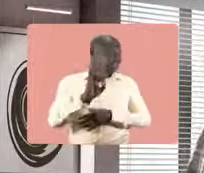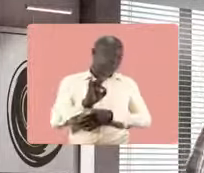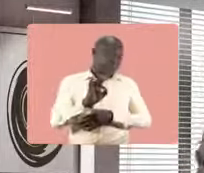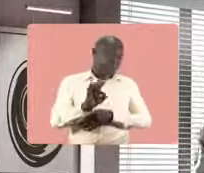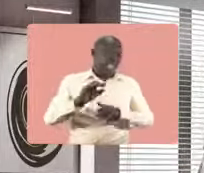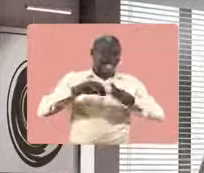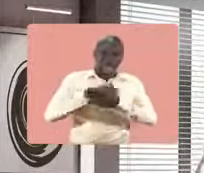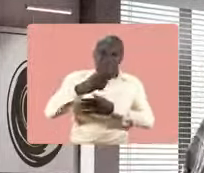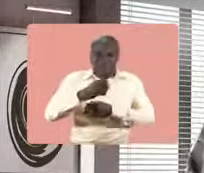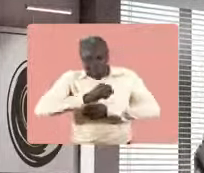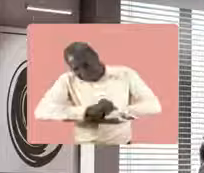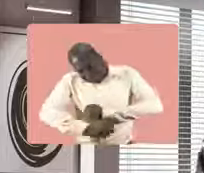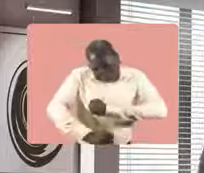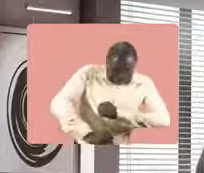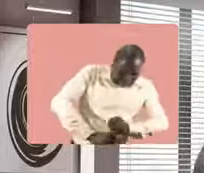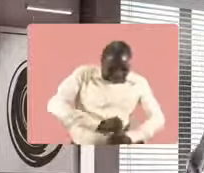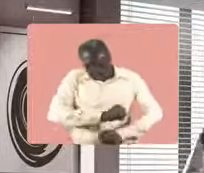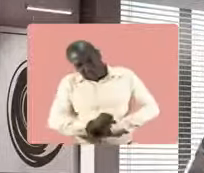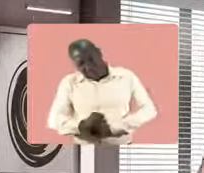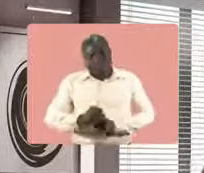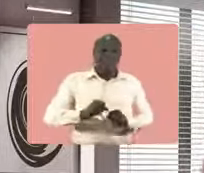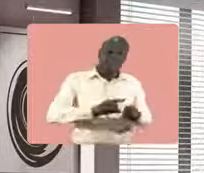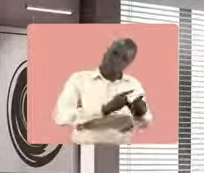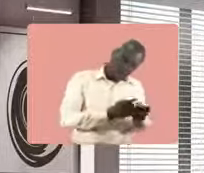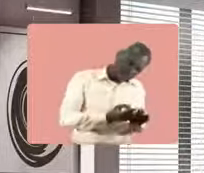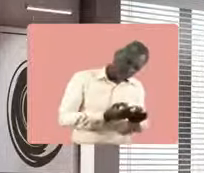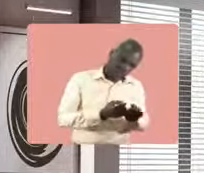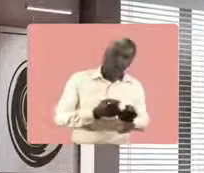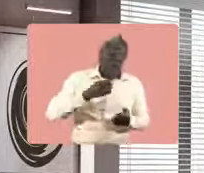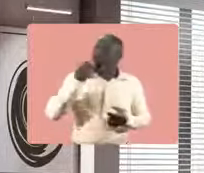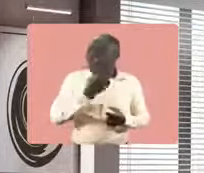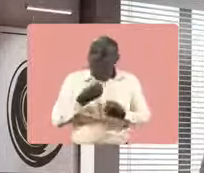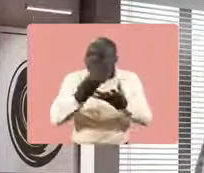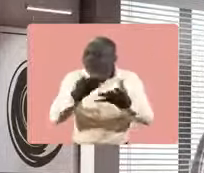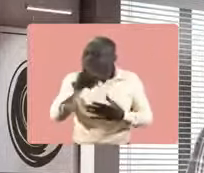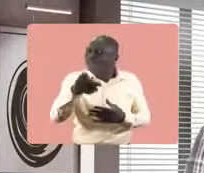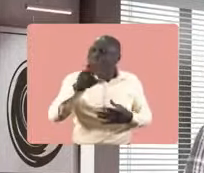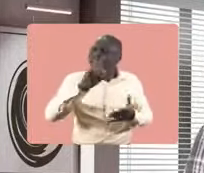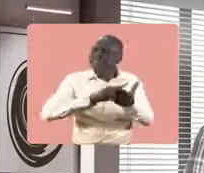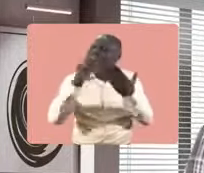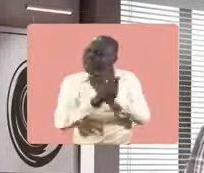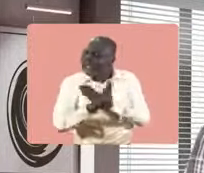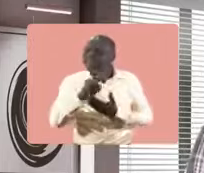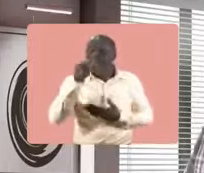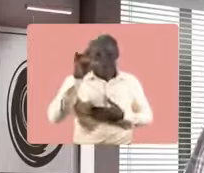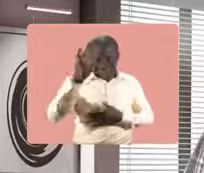wo ho a ye to ba bia ntie no ho na aka kera wo se even December 7 mpo beto wo me da fo wutie